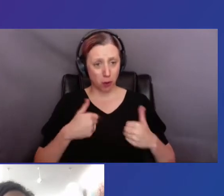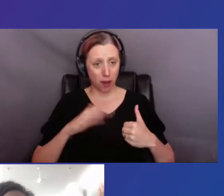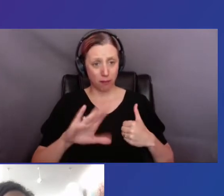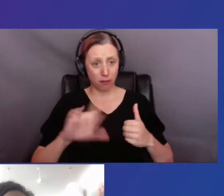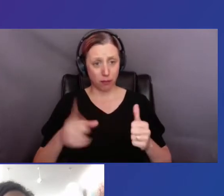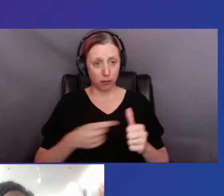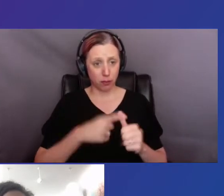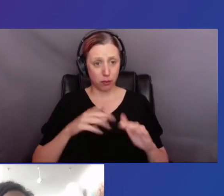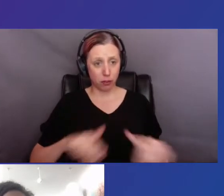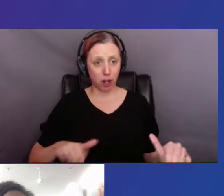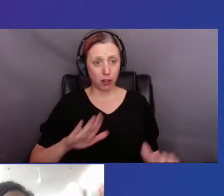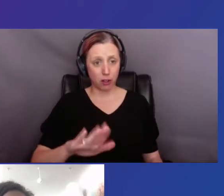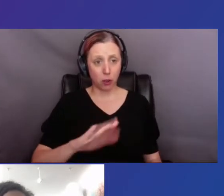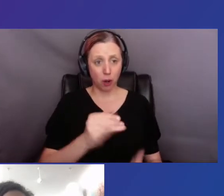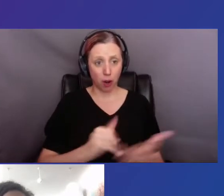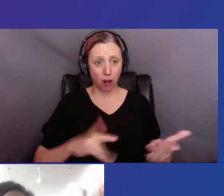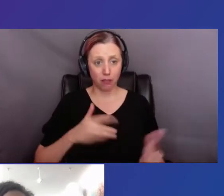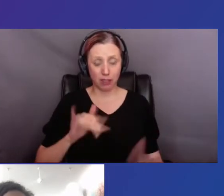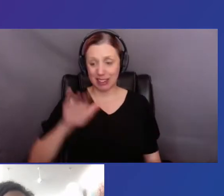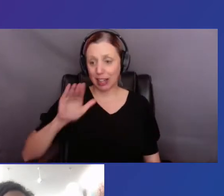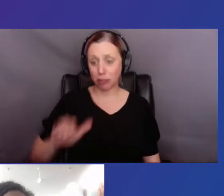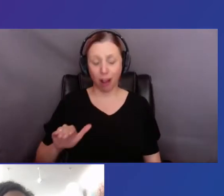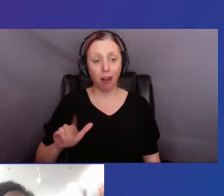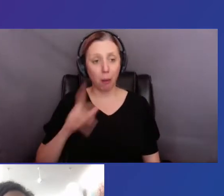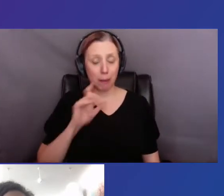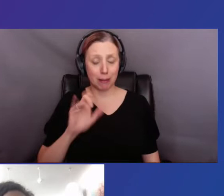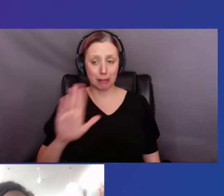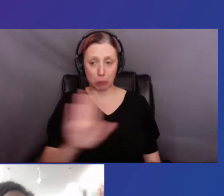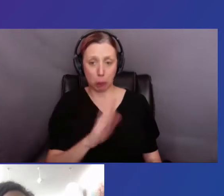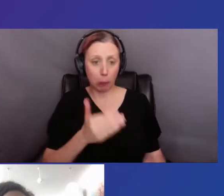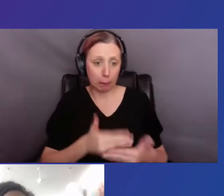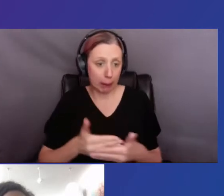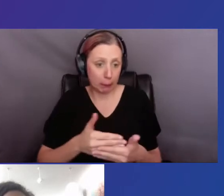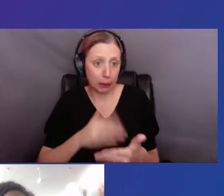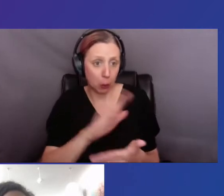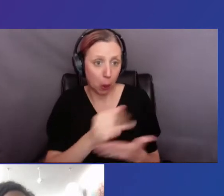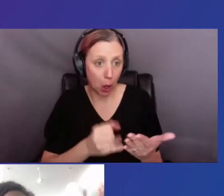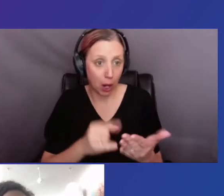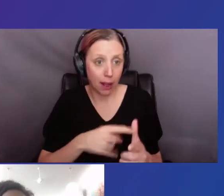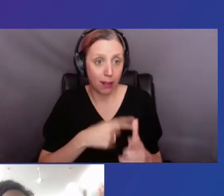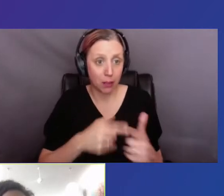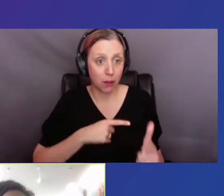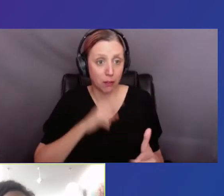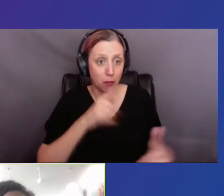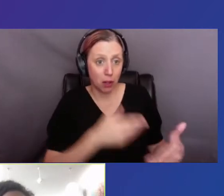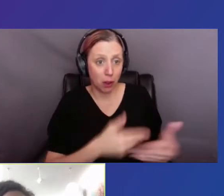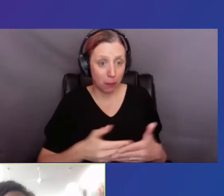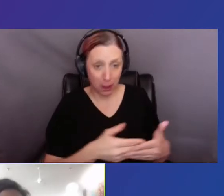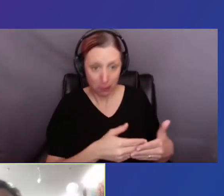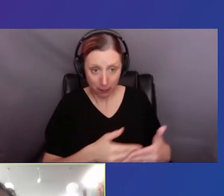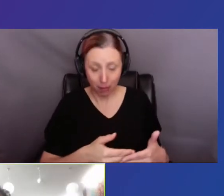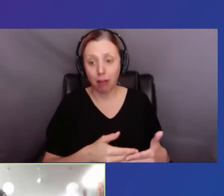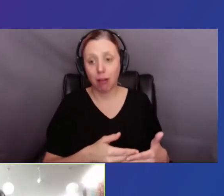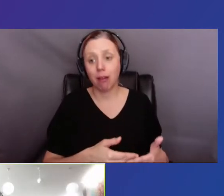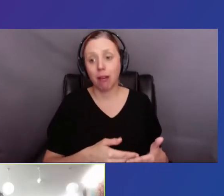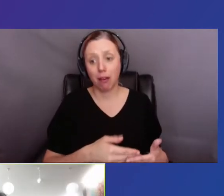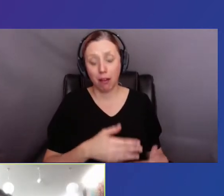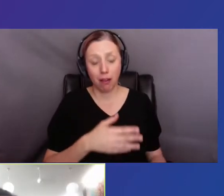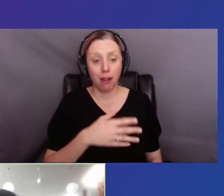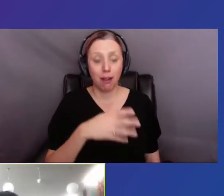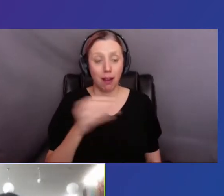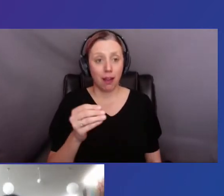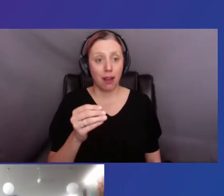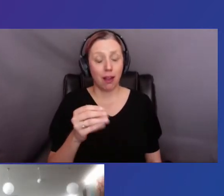in many ways like a child to you. It's your baby. And then you have a real baby. And there's